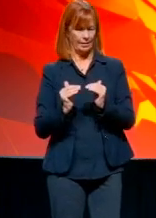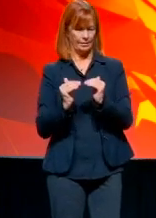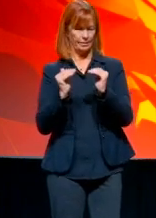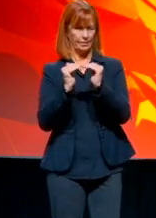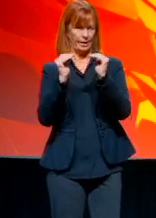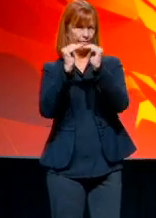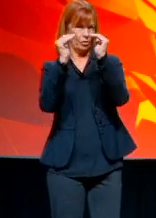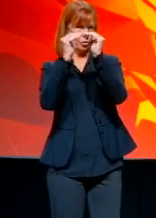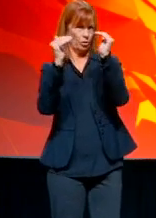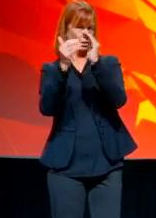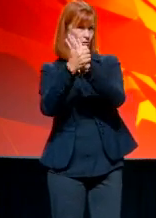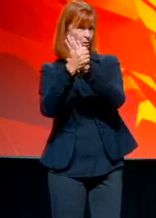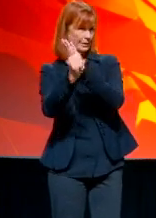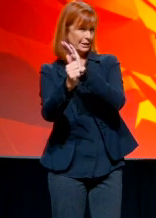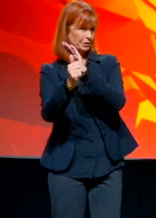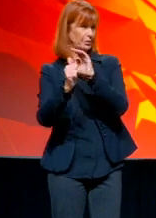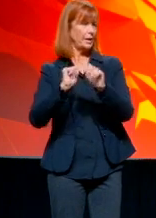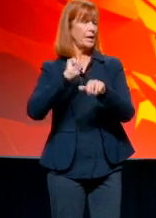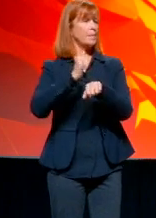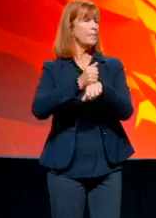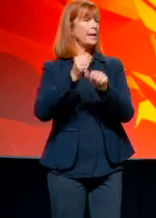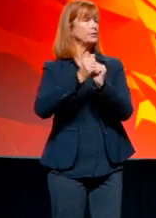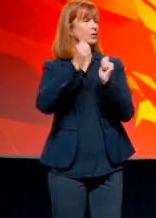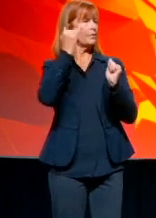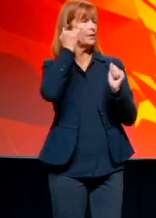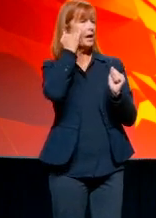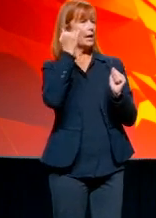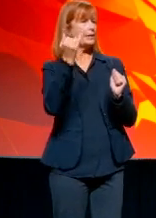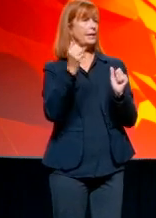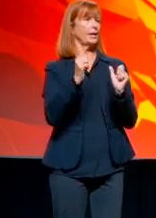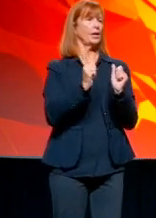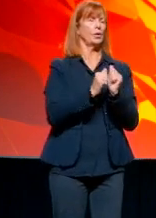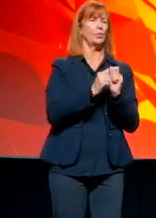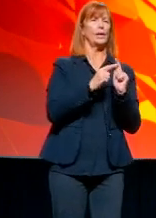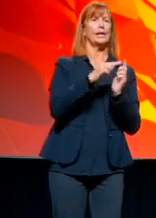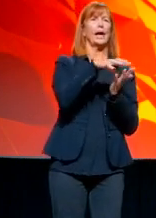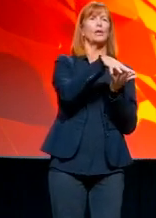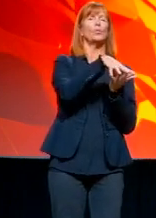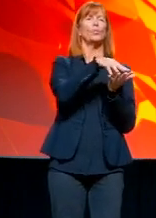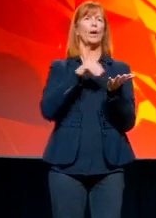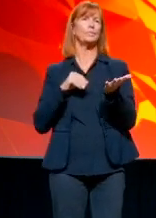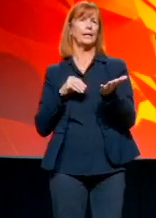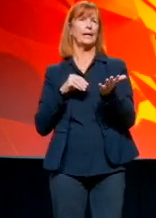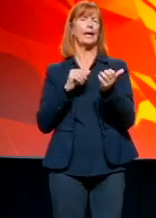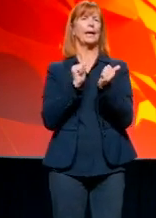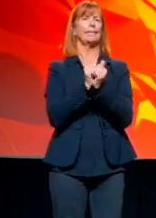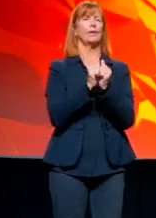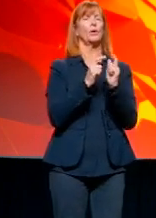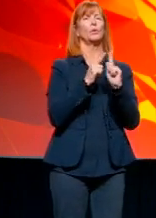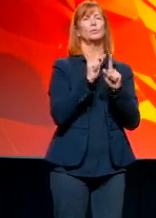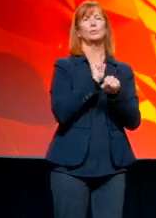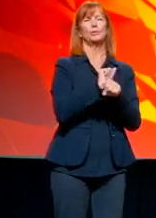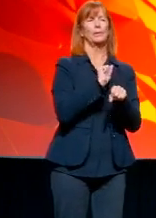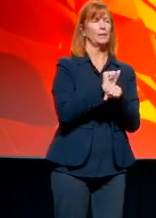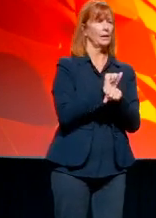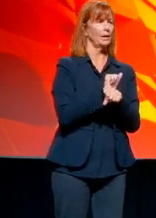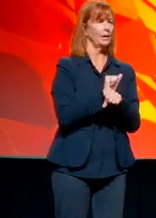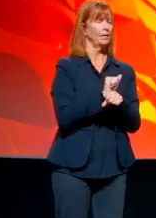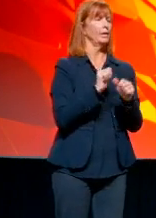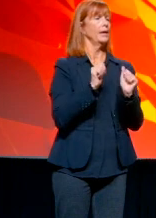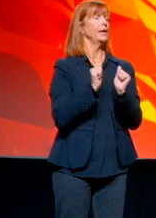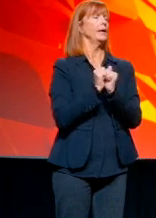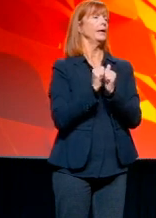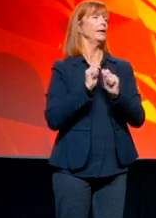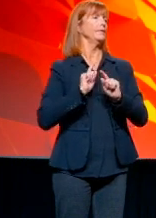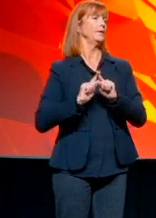that we can simply replay the trajectories in simulation in this kind of synthetic sandbox environments,